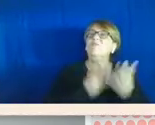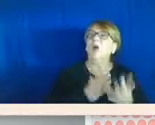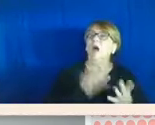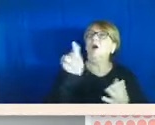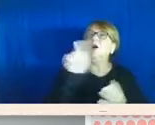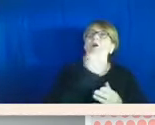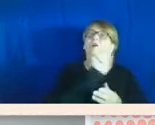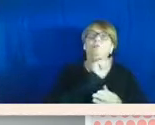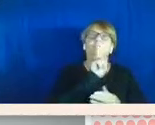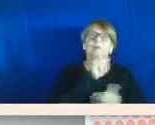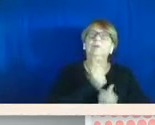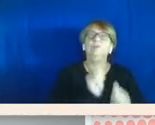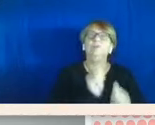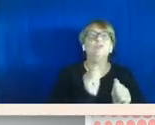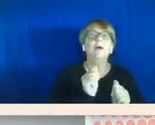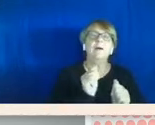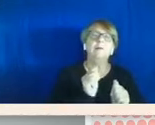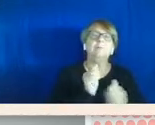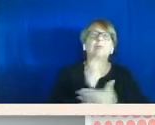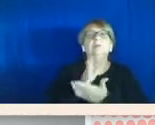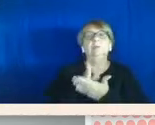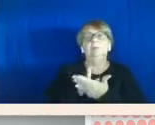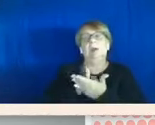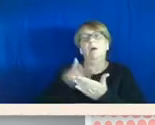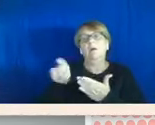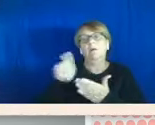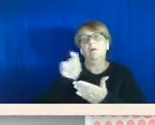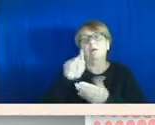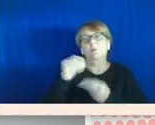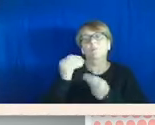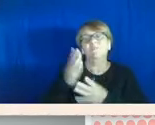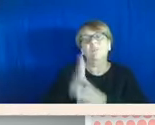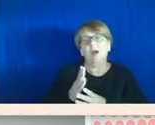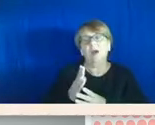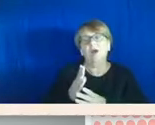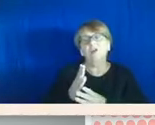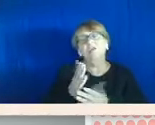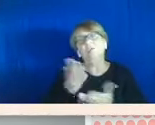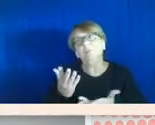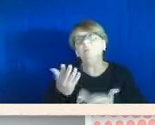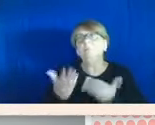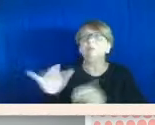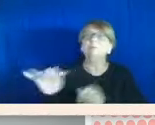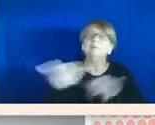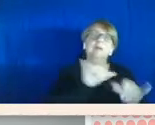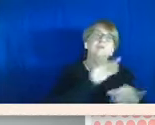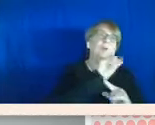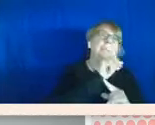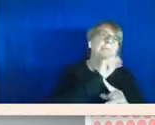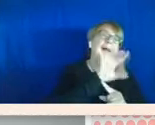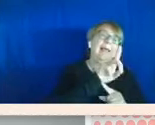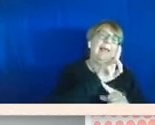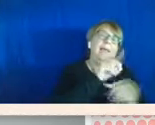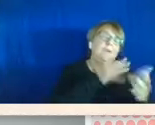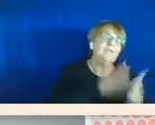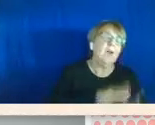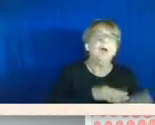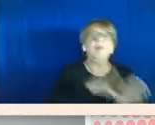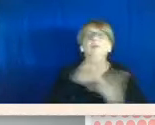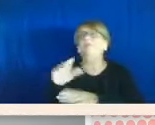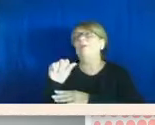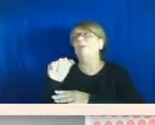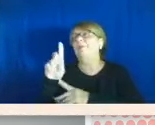was, for some of our providers, and this is possibly the same for Medicaid providers and for APD providers,